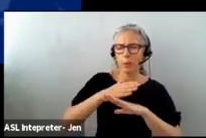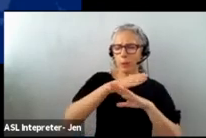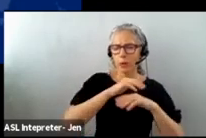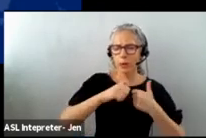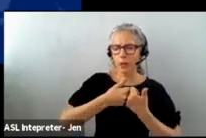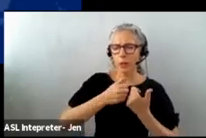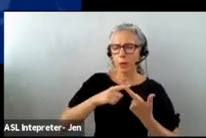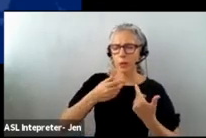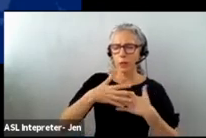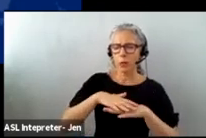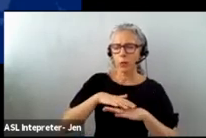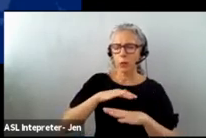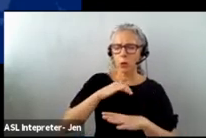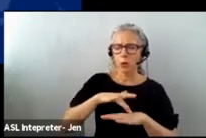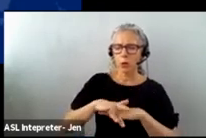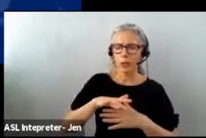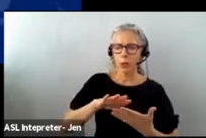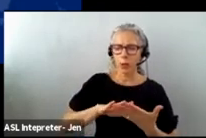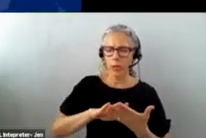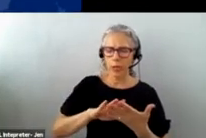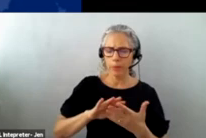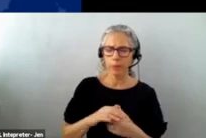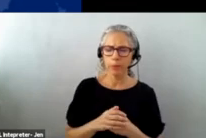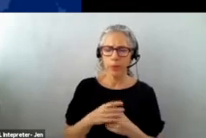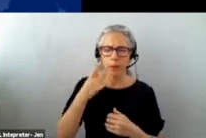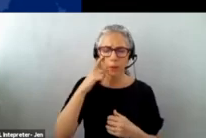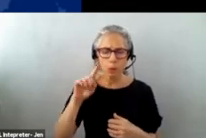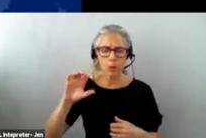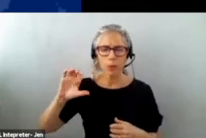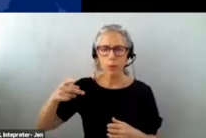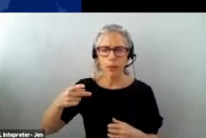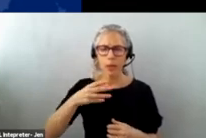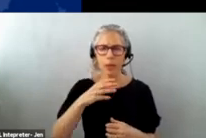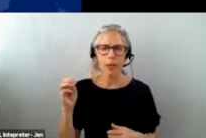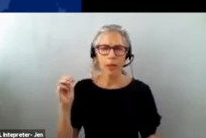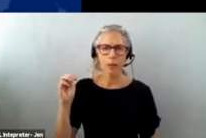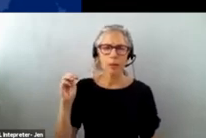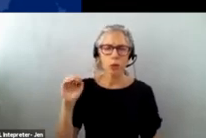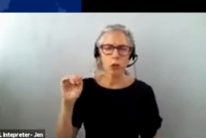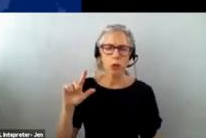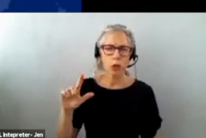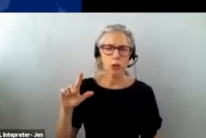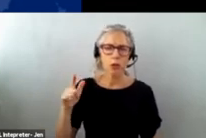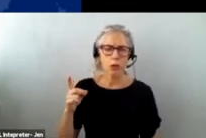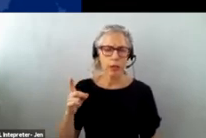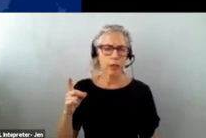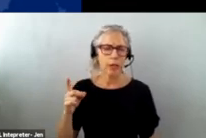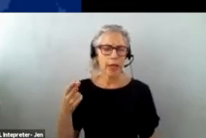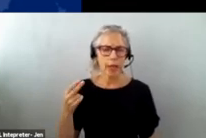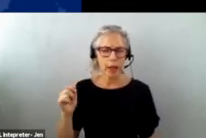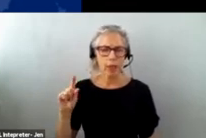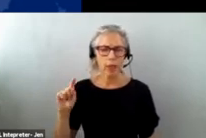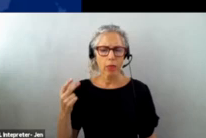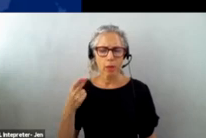to integrating early screening for cerebral palsy and maternal child health or yearly well child visits? Or are there